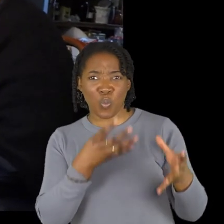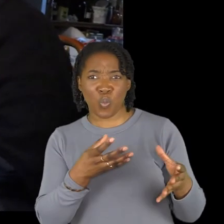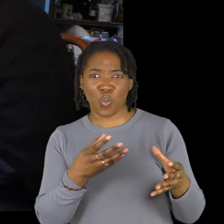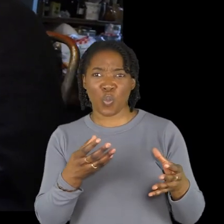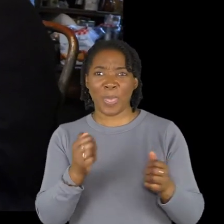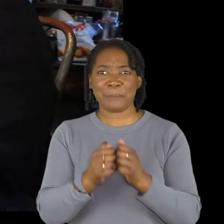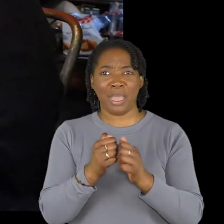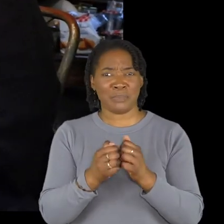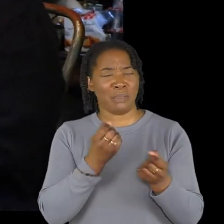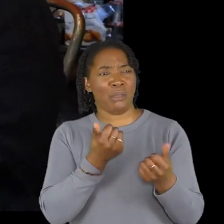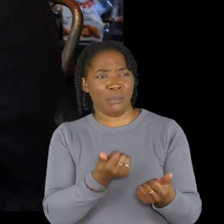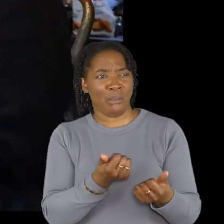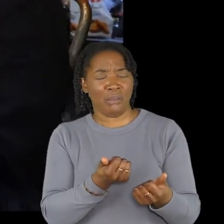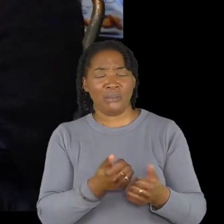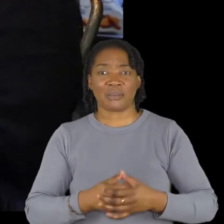It's really lovely. I like the paper.